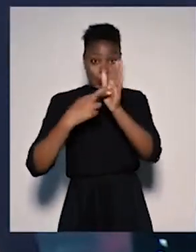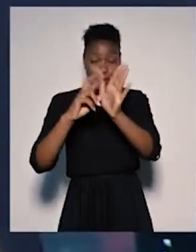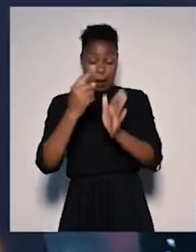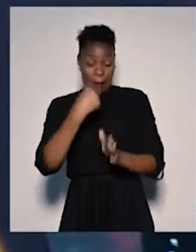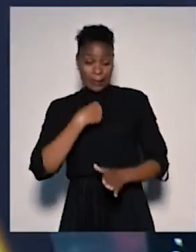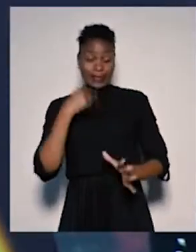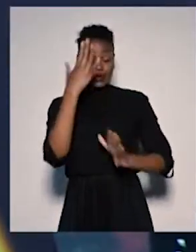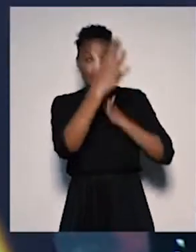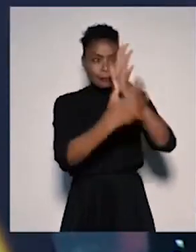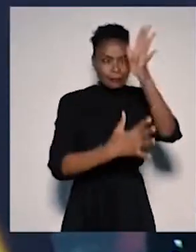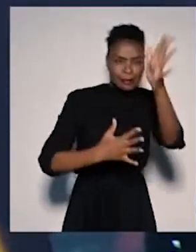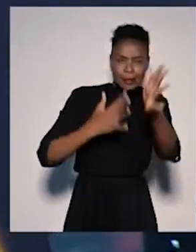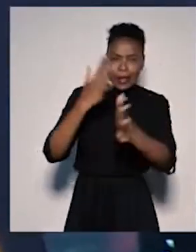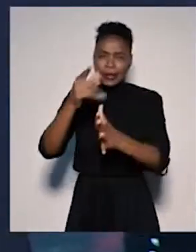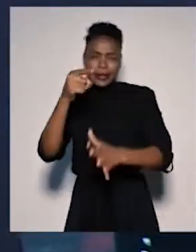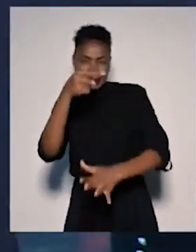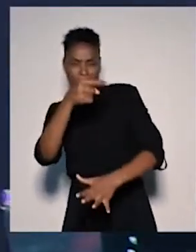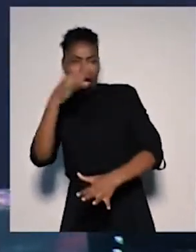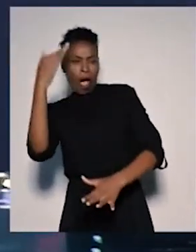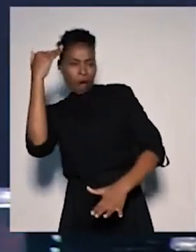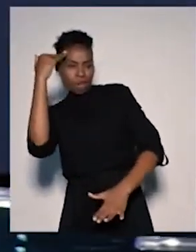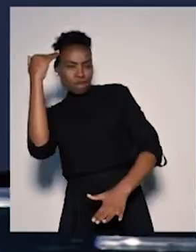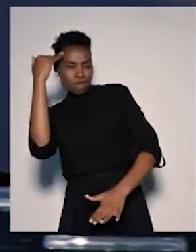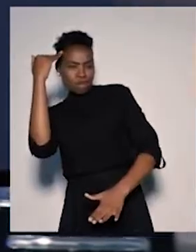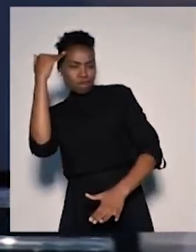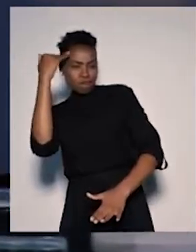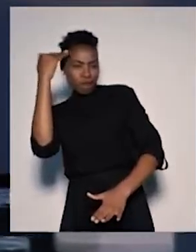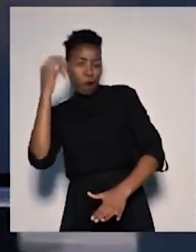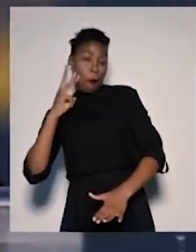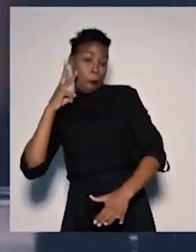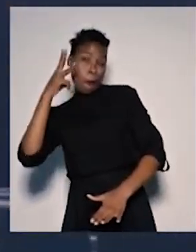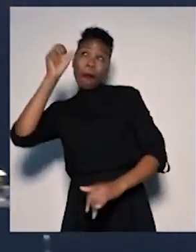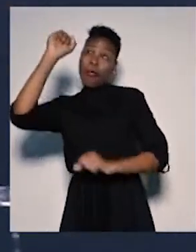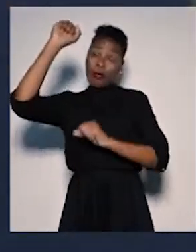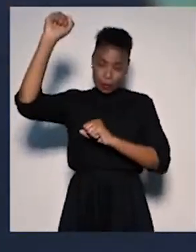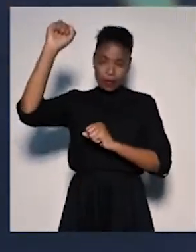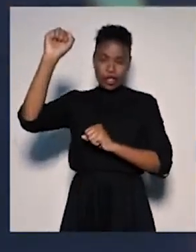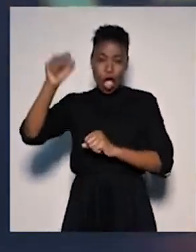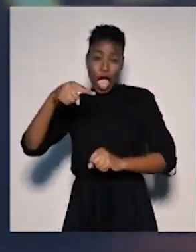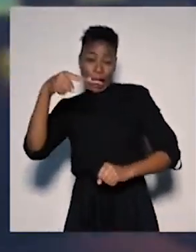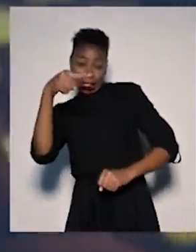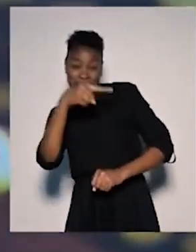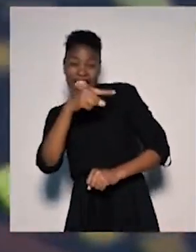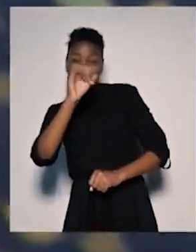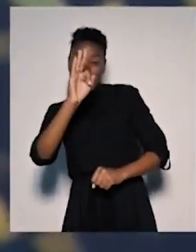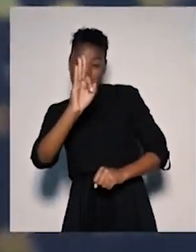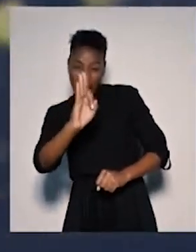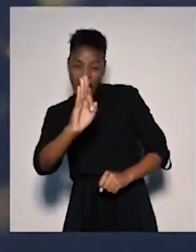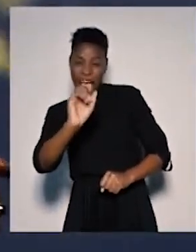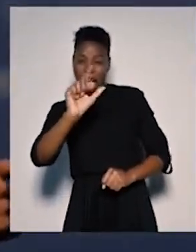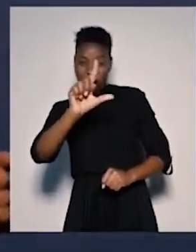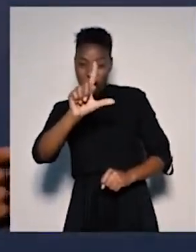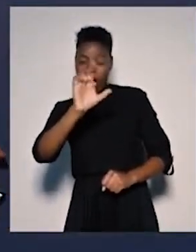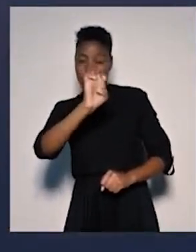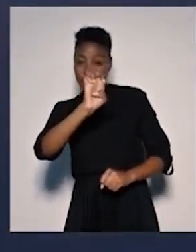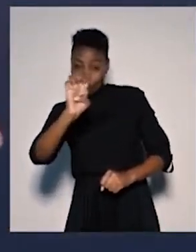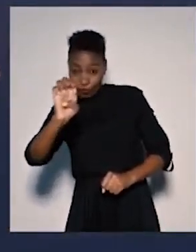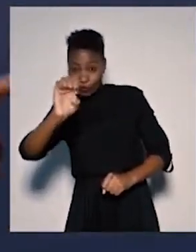happens, I will then know how to determine what your will is. So a fleece is when we